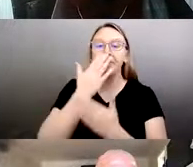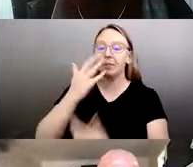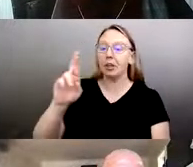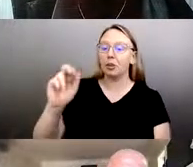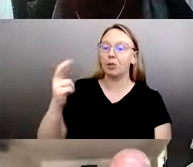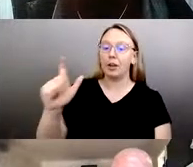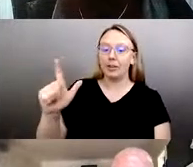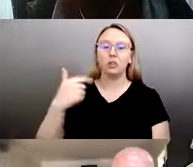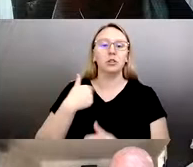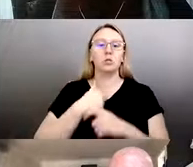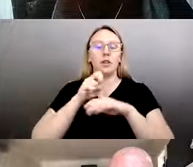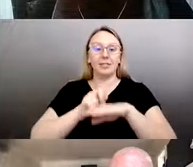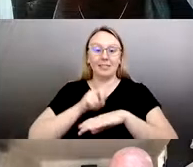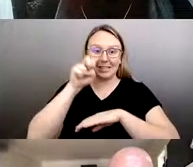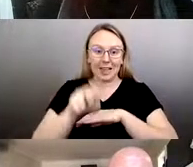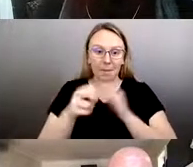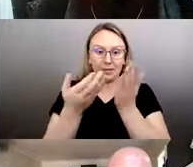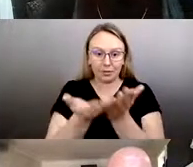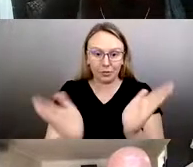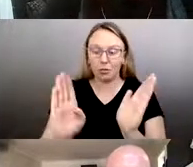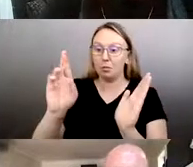into Brown's singular world.